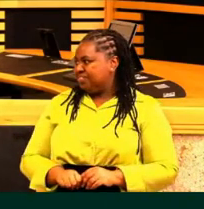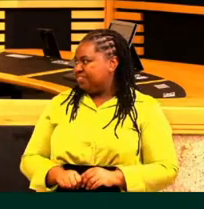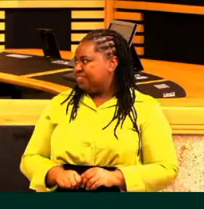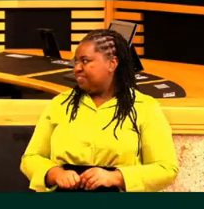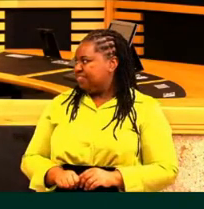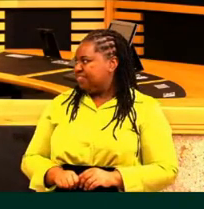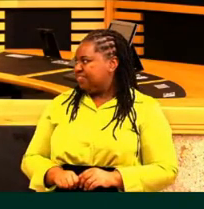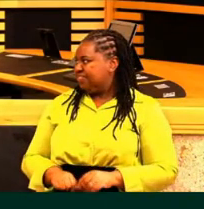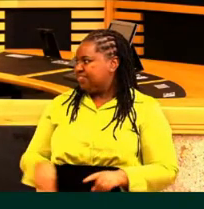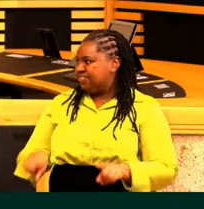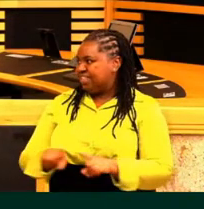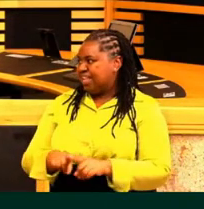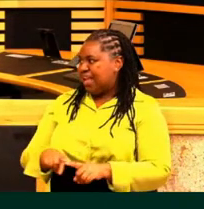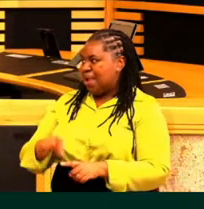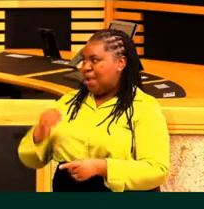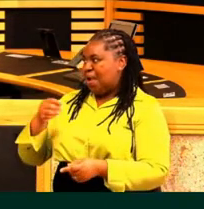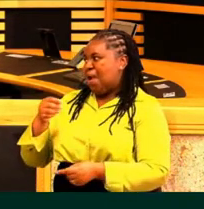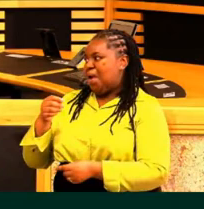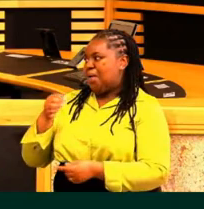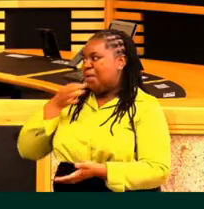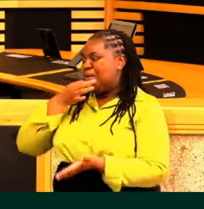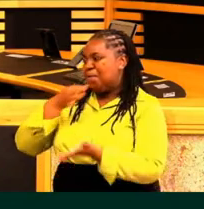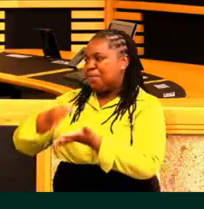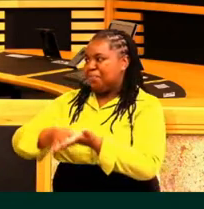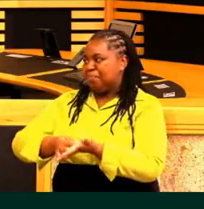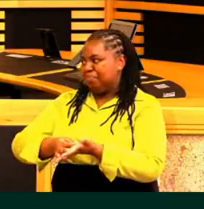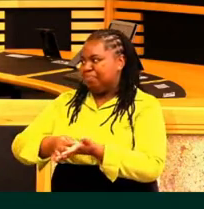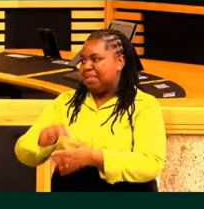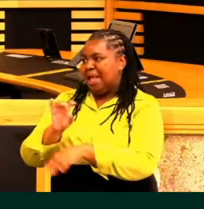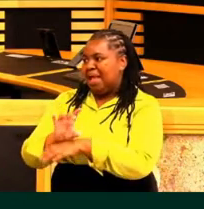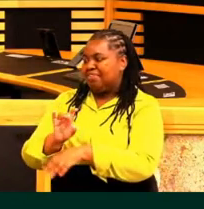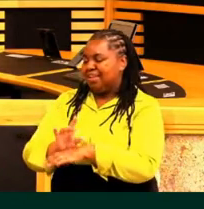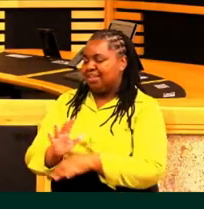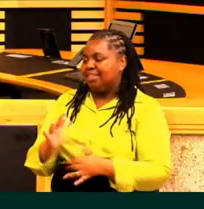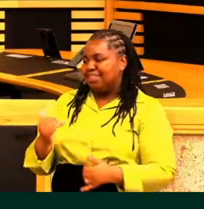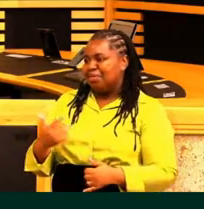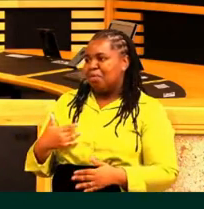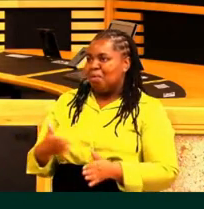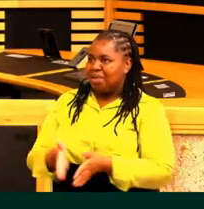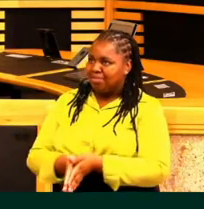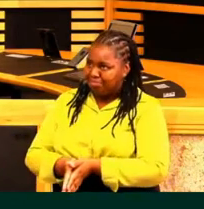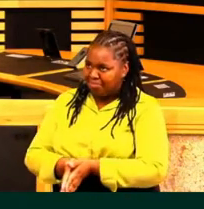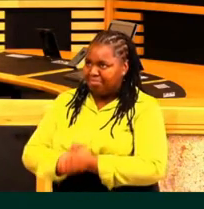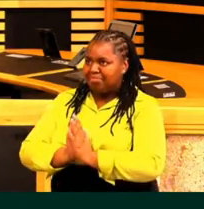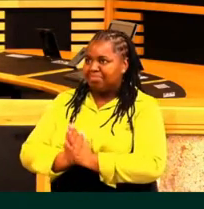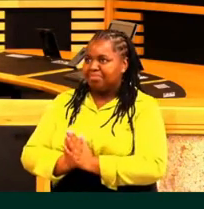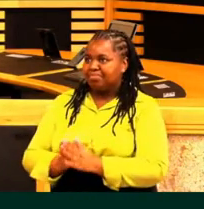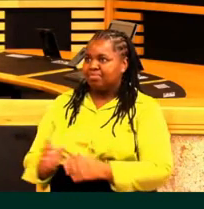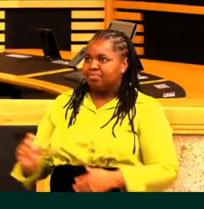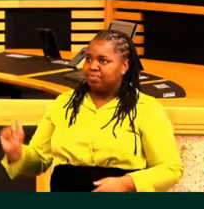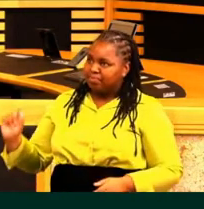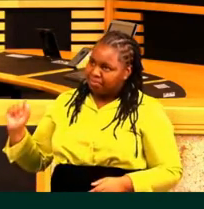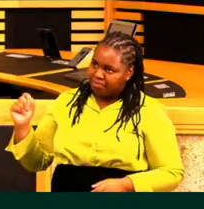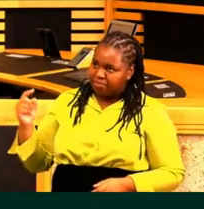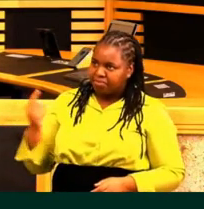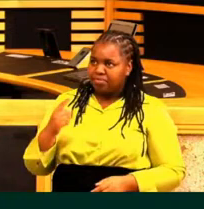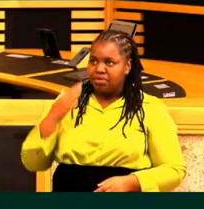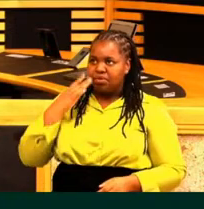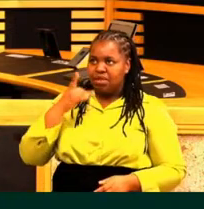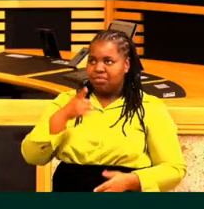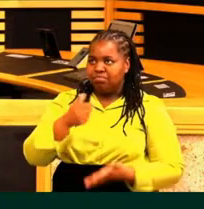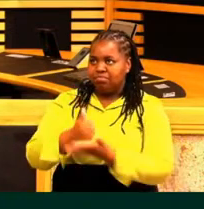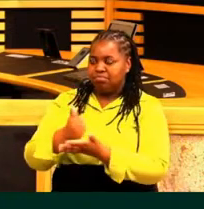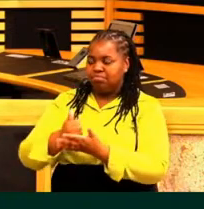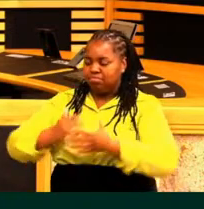as a word of advice oral members members are requested at all material terms during the sitting to